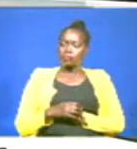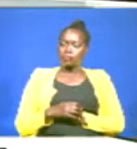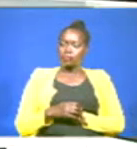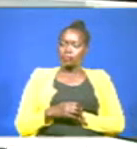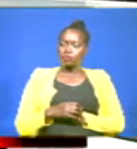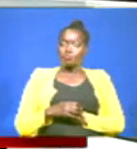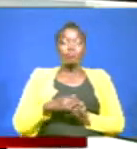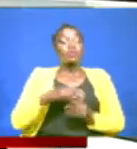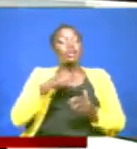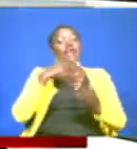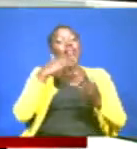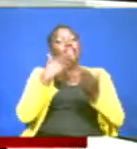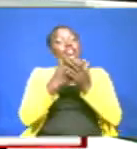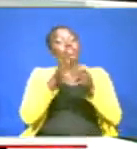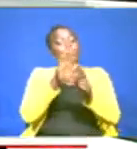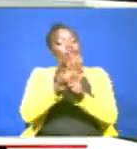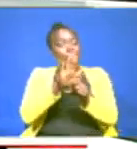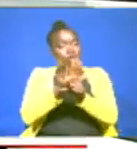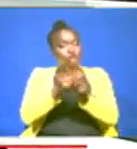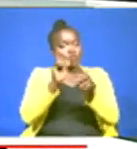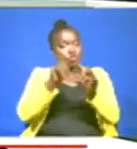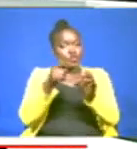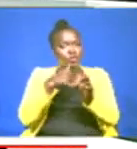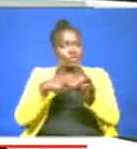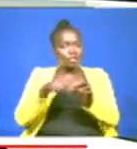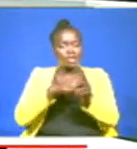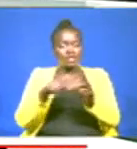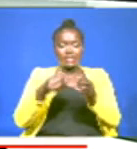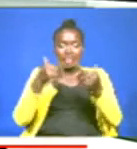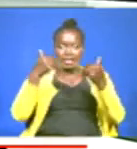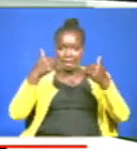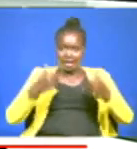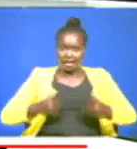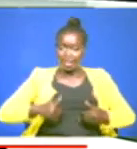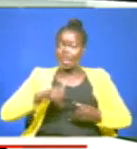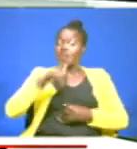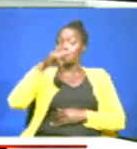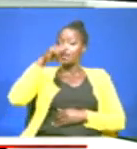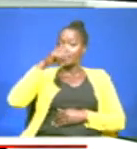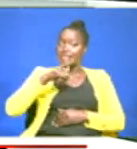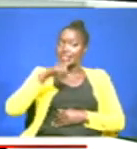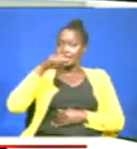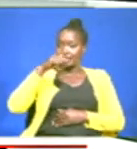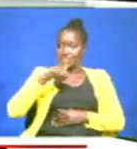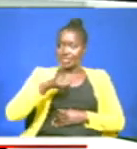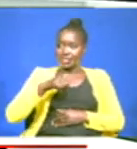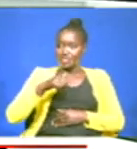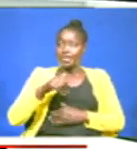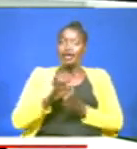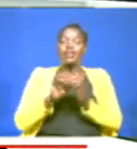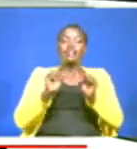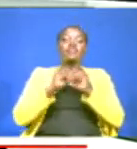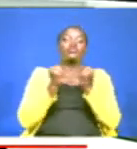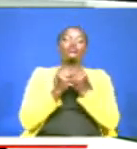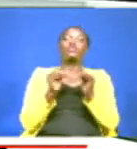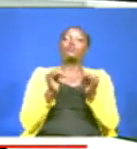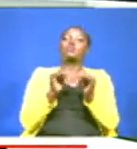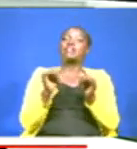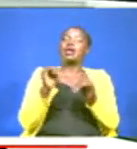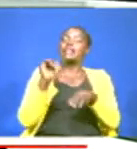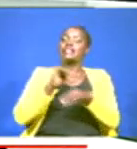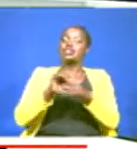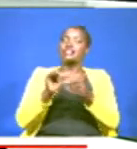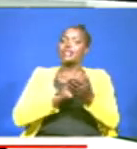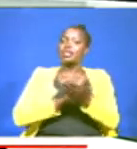Thank you very much indeed for joining us. Our sign language interpreter tonight is Lensa Odingo. Our socials at KBC Channel 1